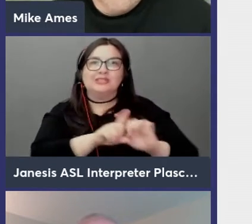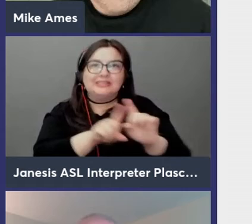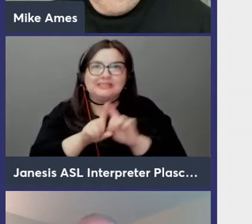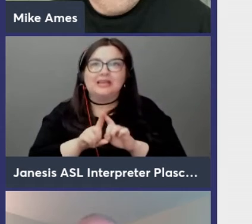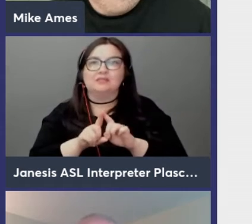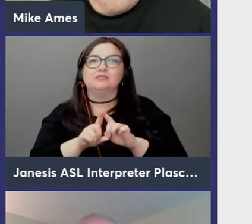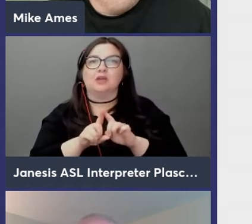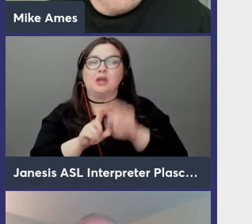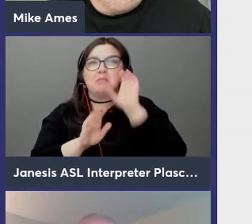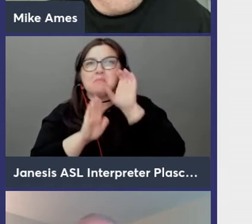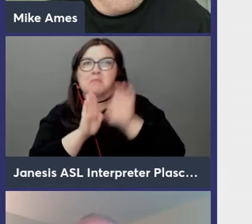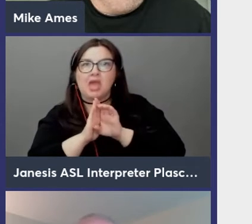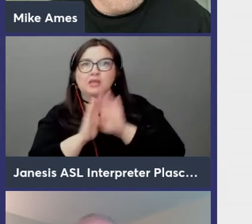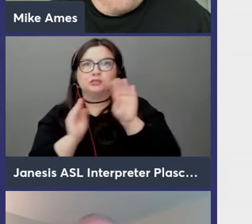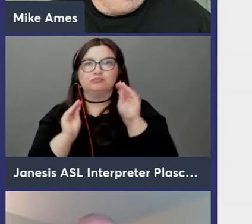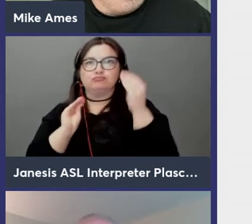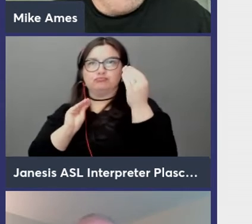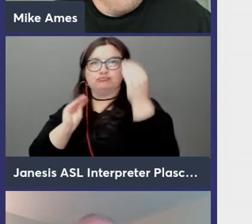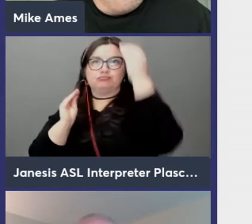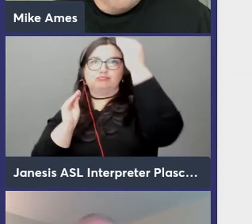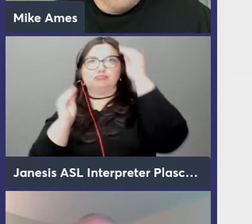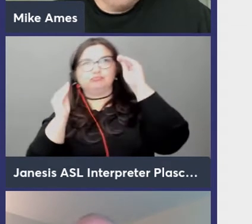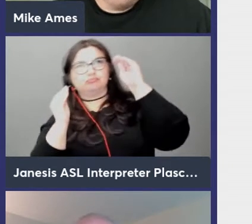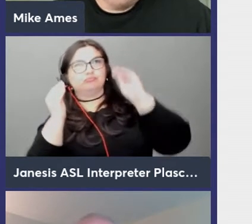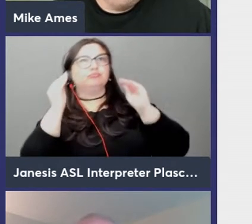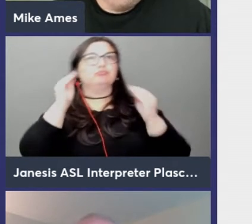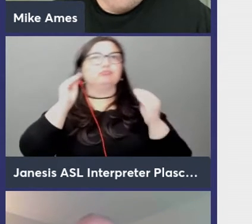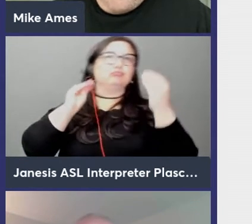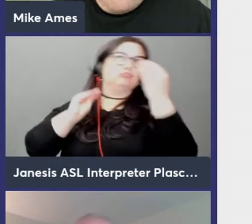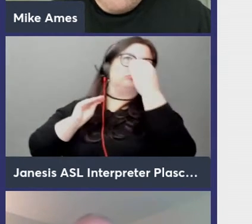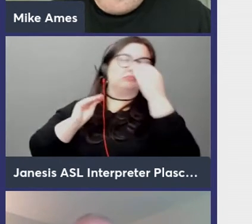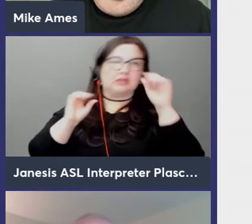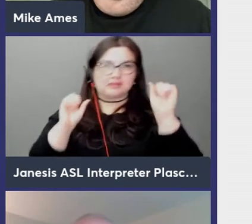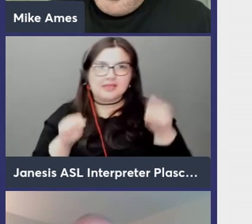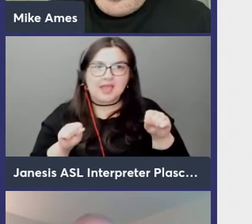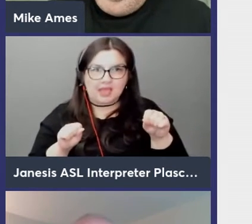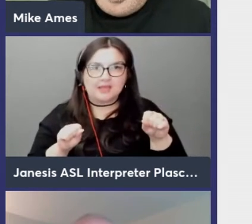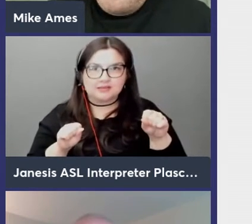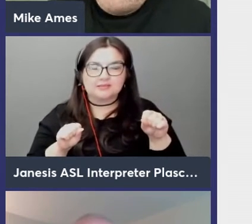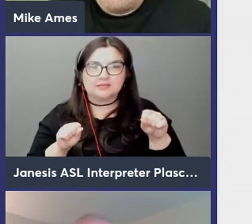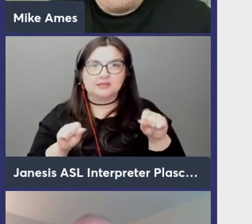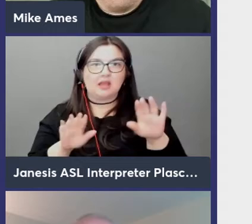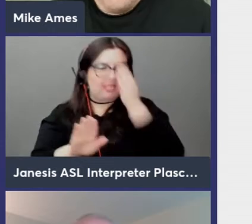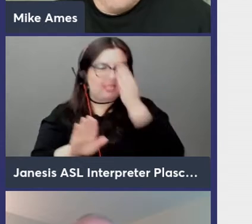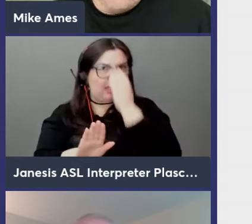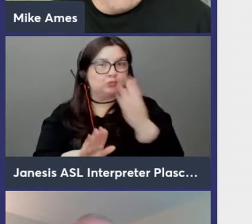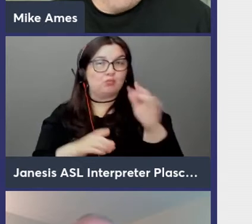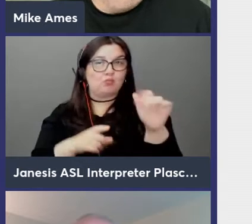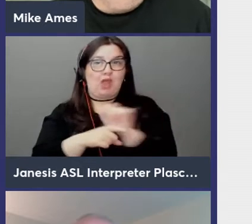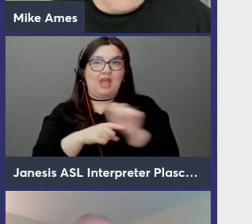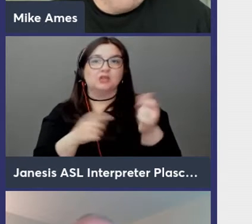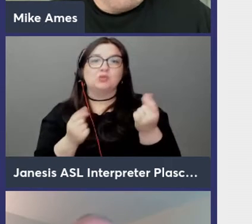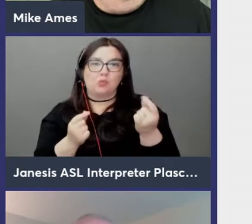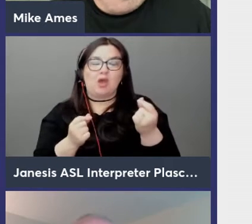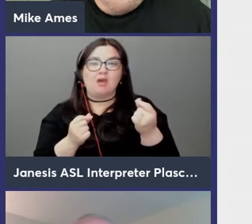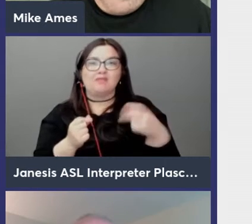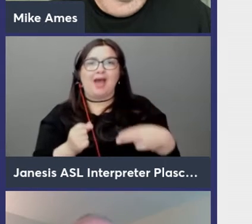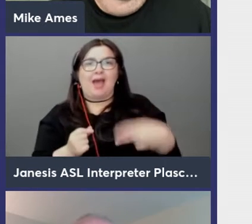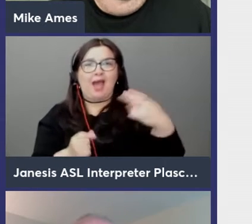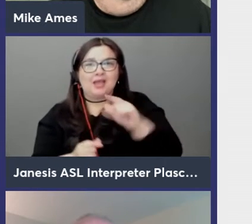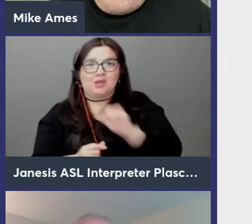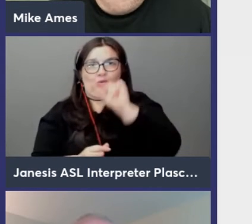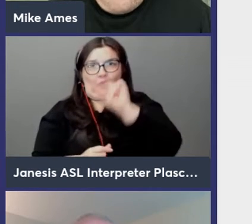pictures of the individual as well. The big thing that I would say just in practice is getting high quality